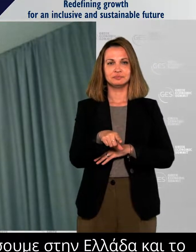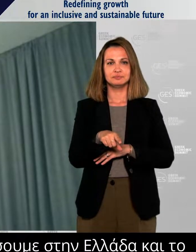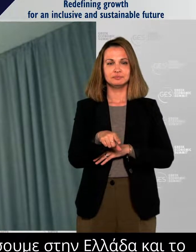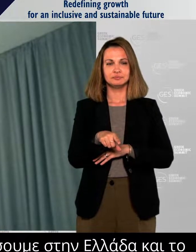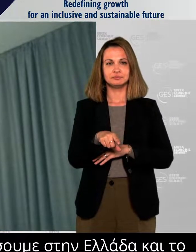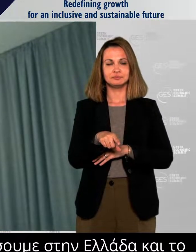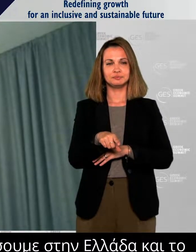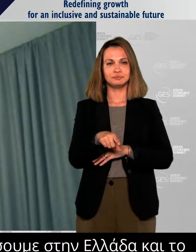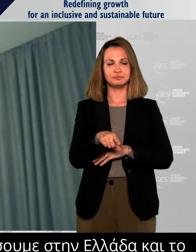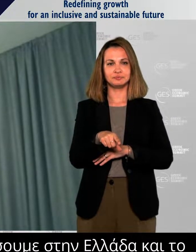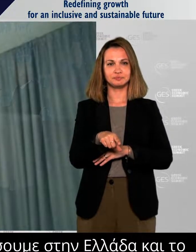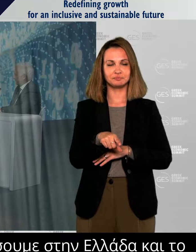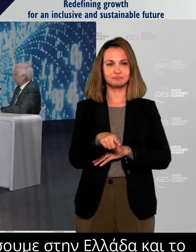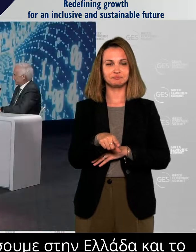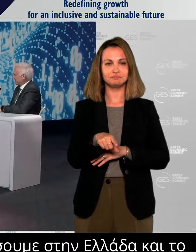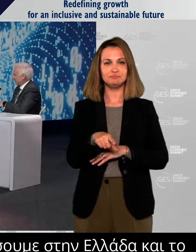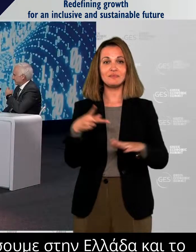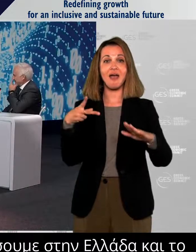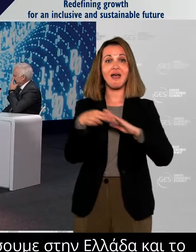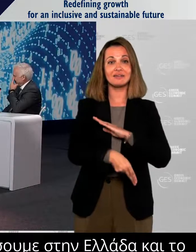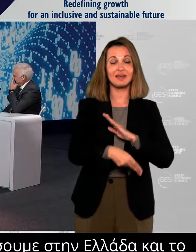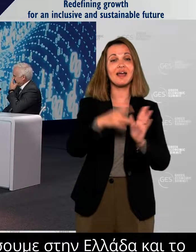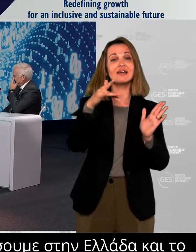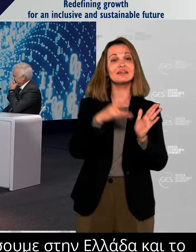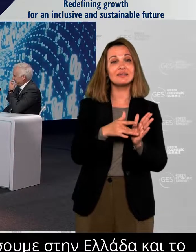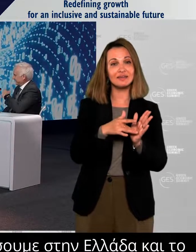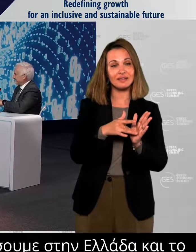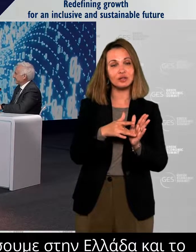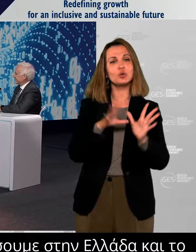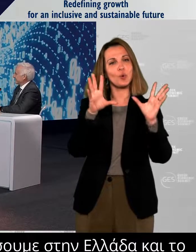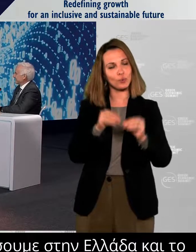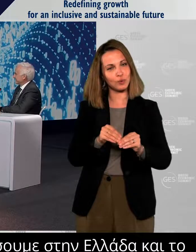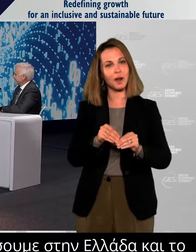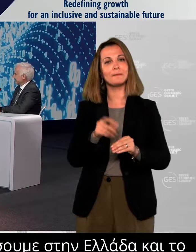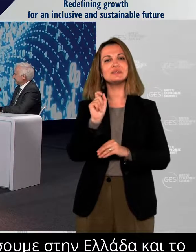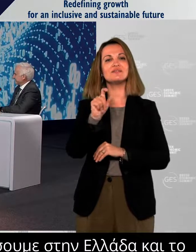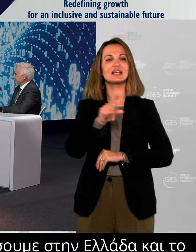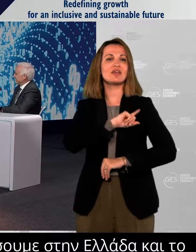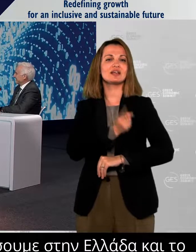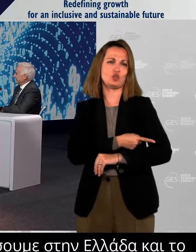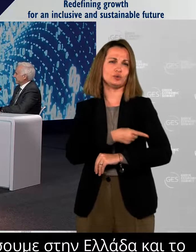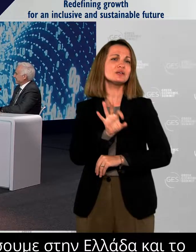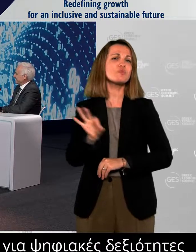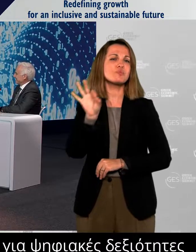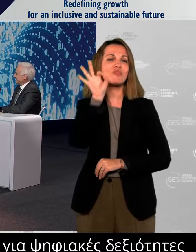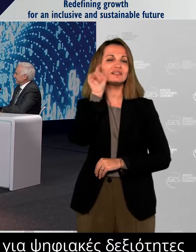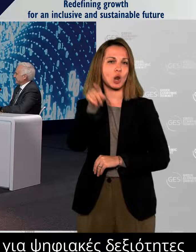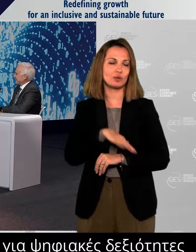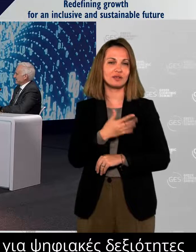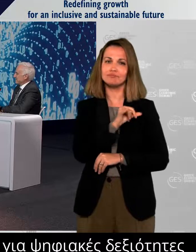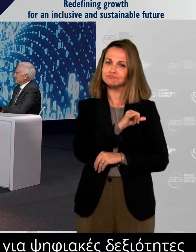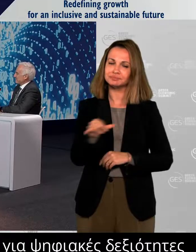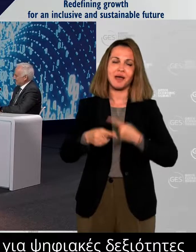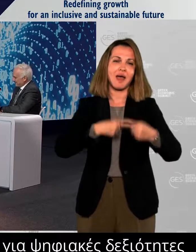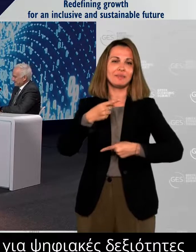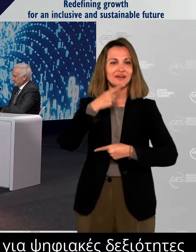in Saloniki. I still remember that experience because it was quite unique. So very proud to be again here